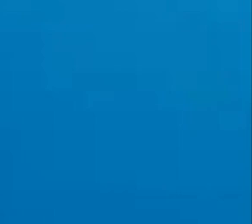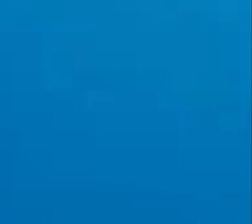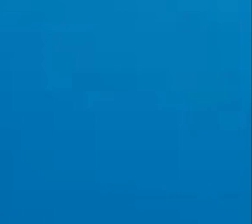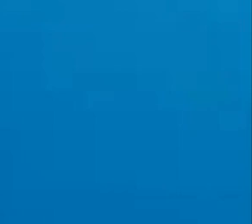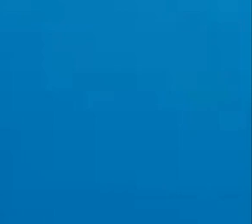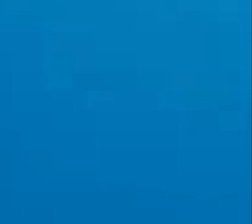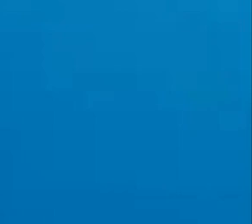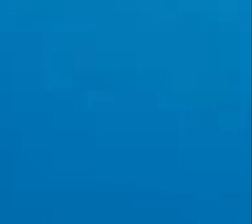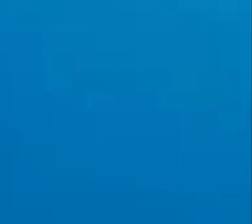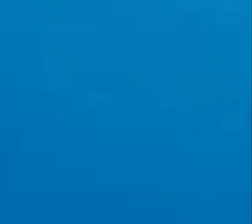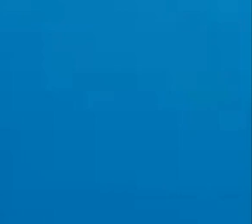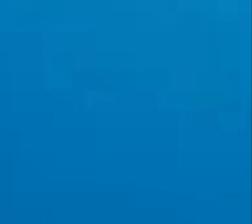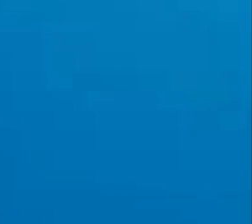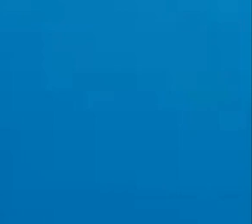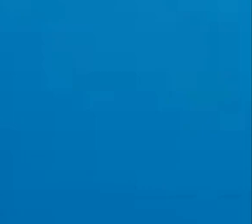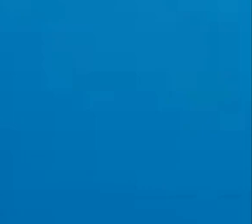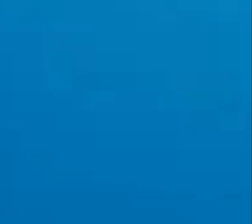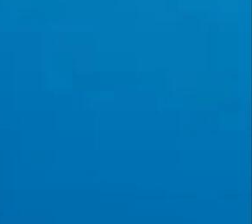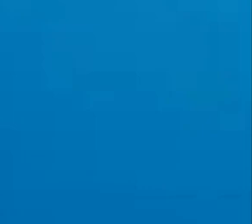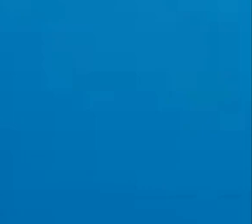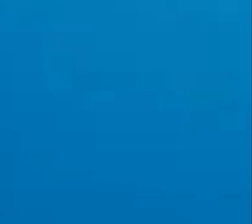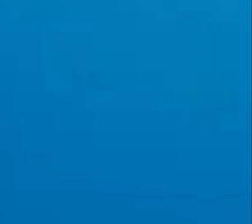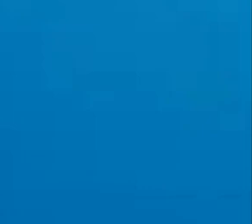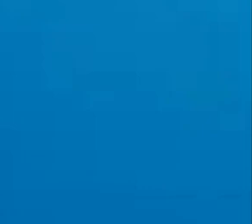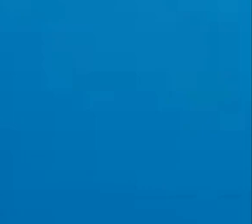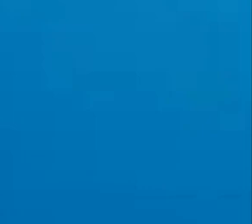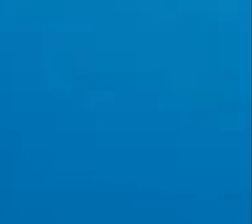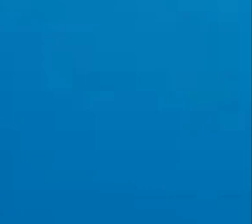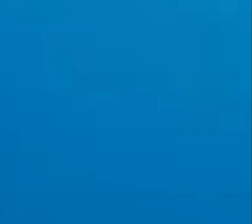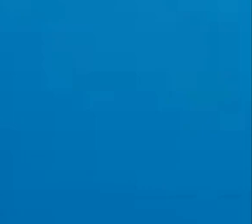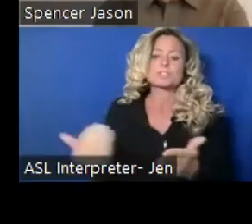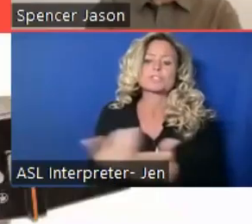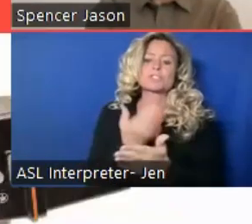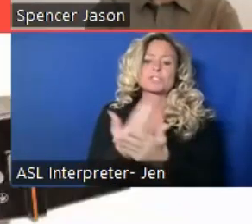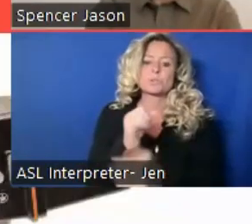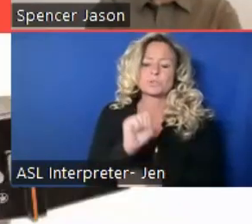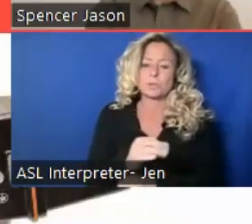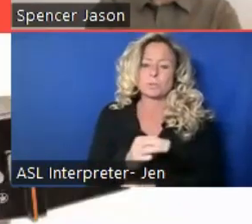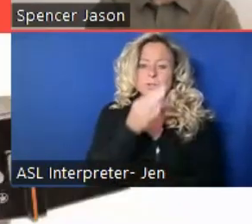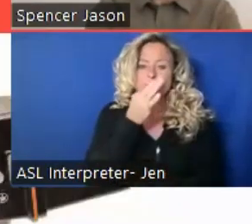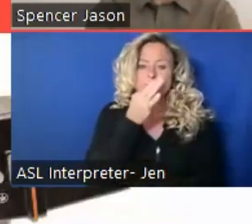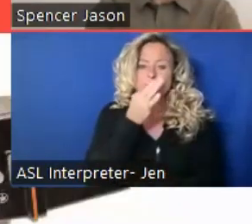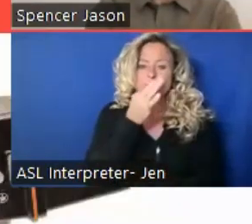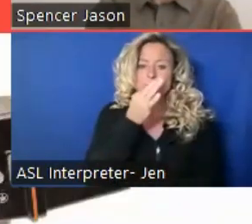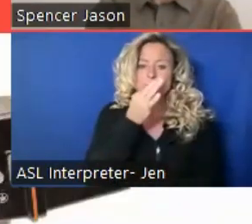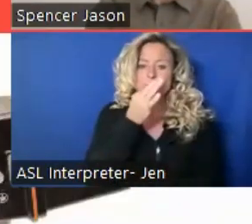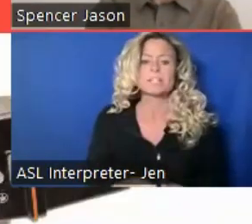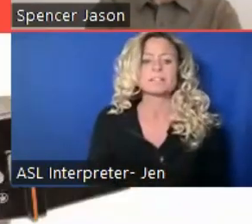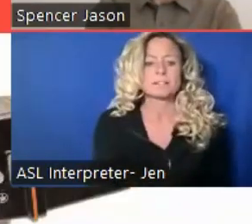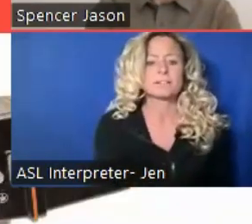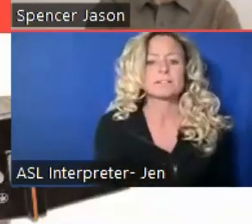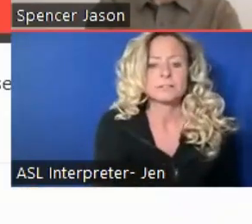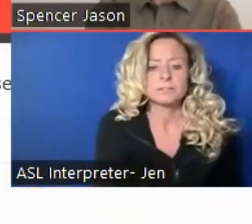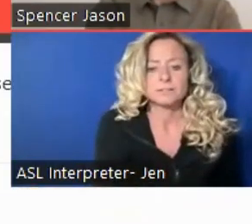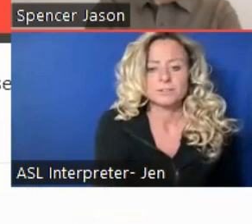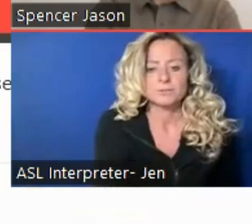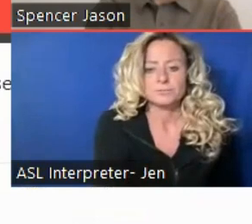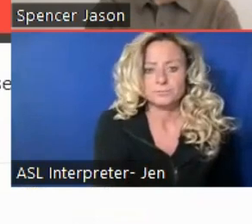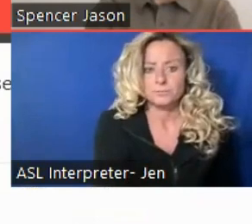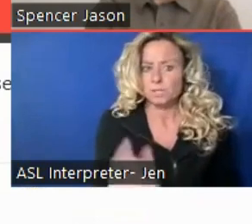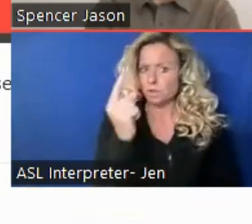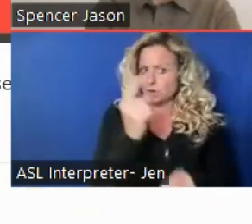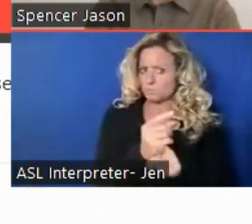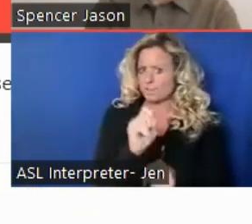for Spencer. And as you do, yeah, as we get into Spencer's new job that he's about to start, let me pull up this. I got the right site,